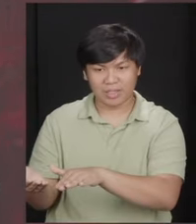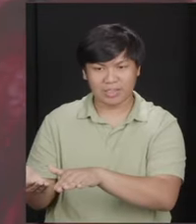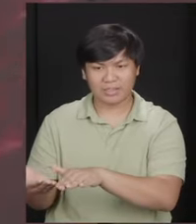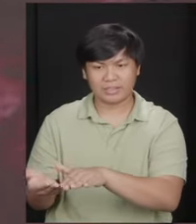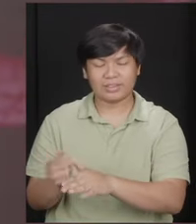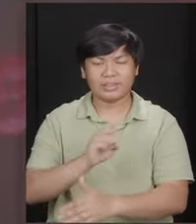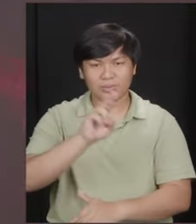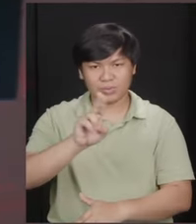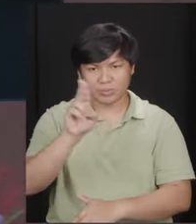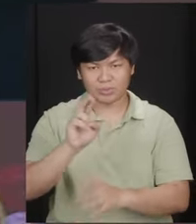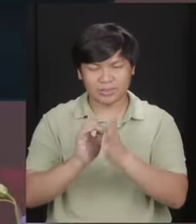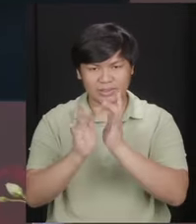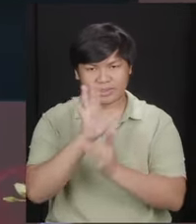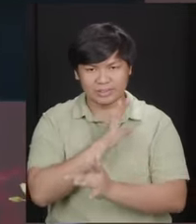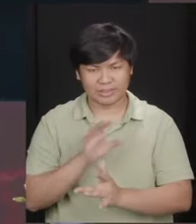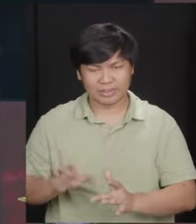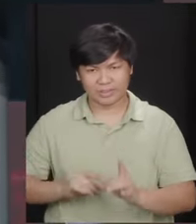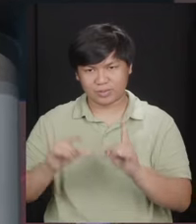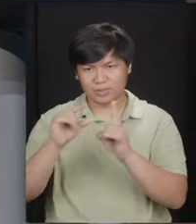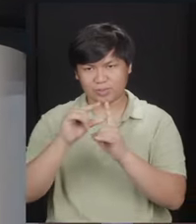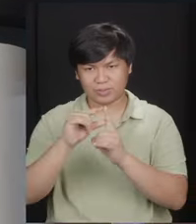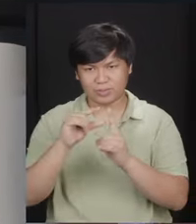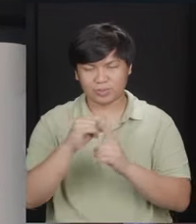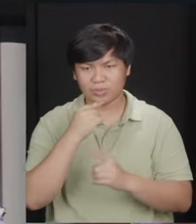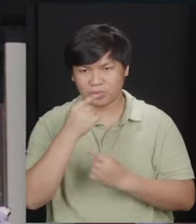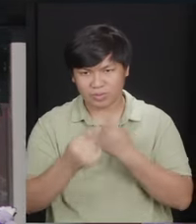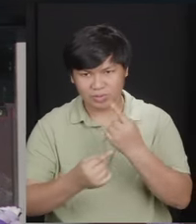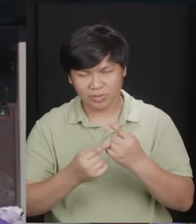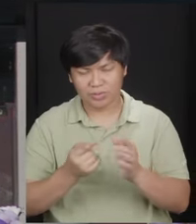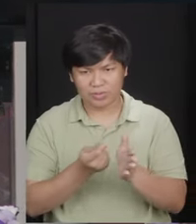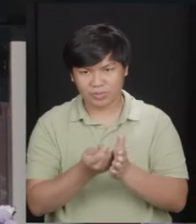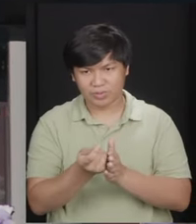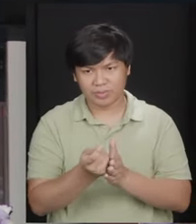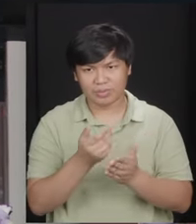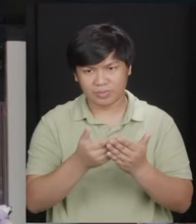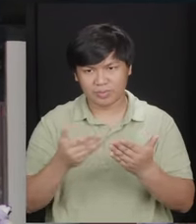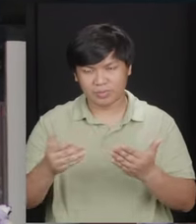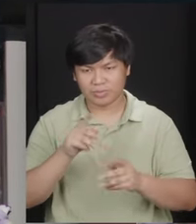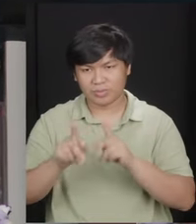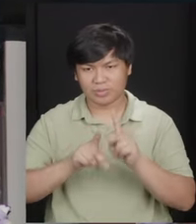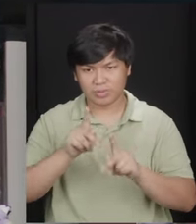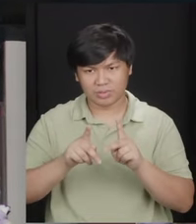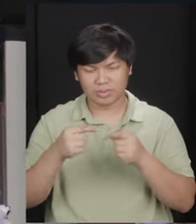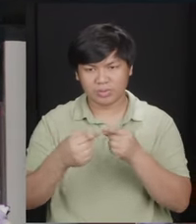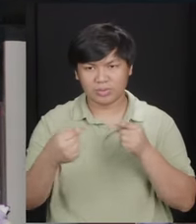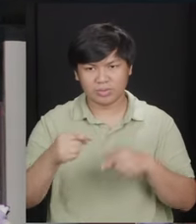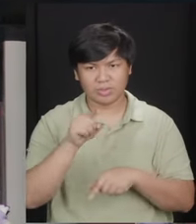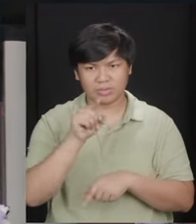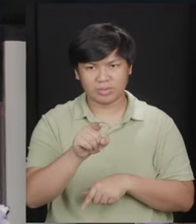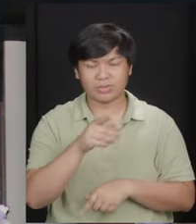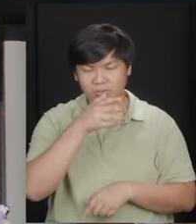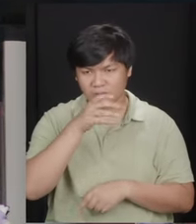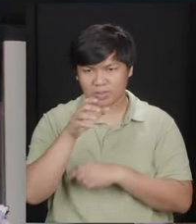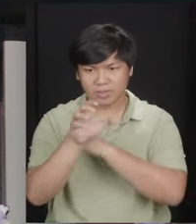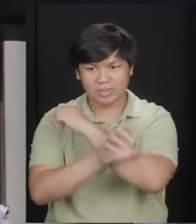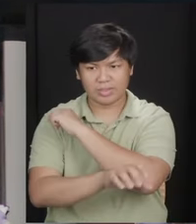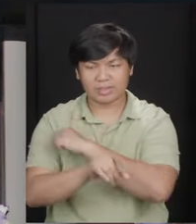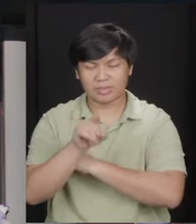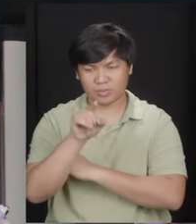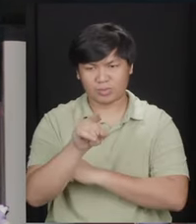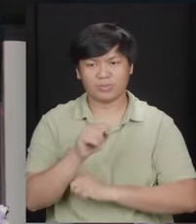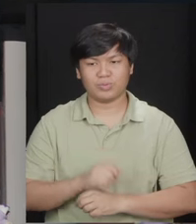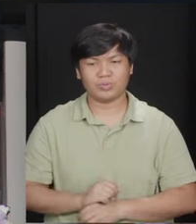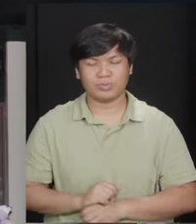Jesus used. Eulogize, say good and true things about people who do the opposite to you, who curse you. So if